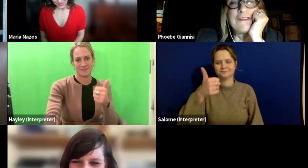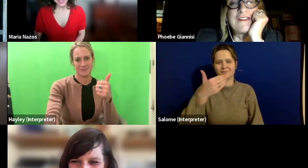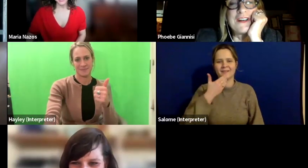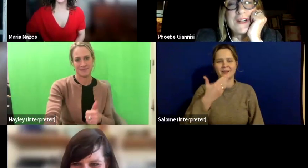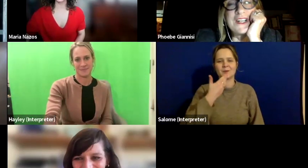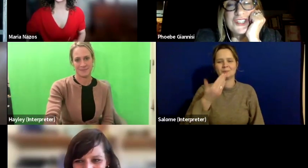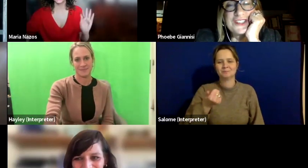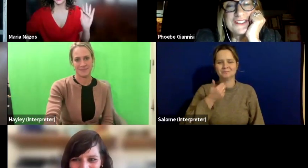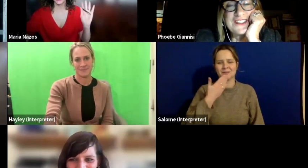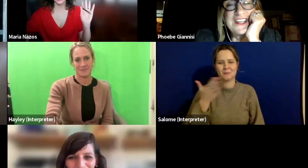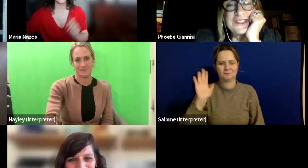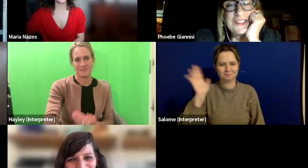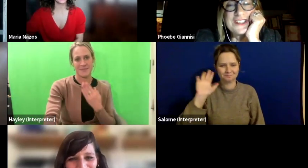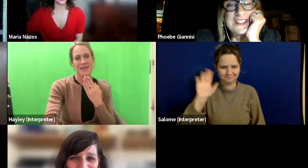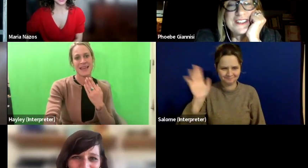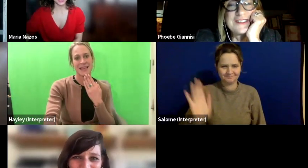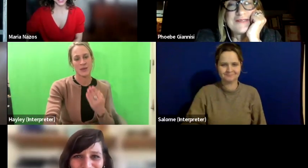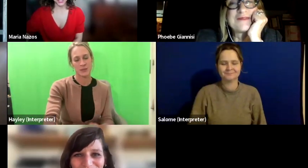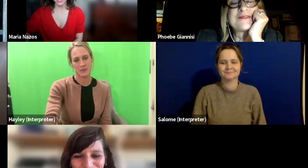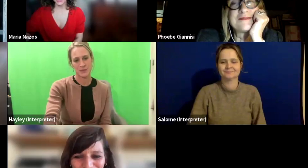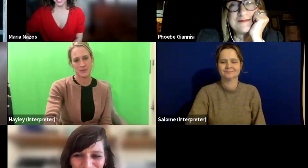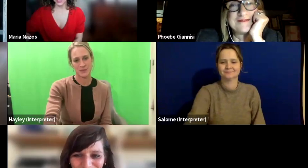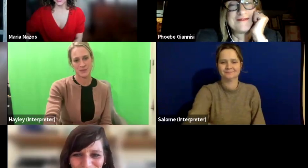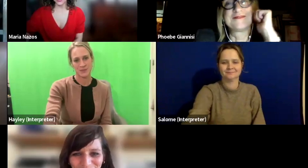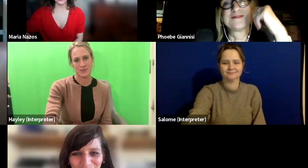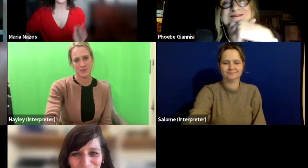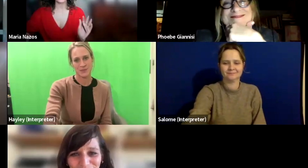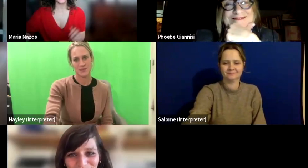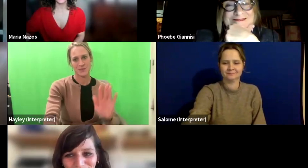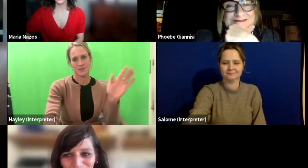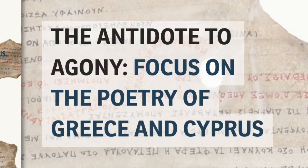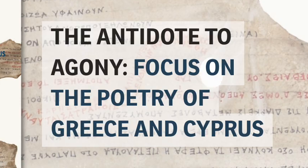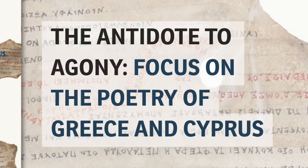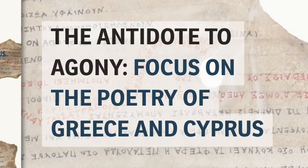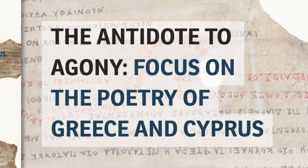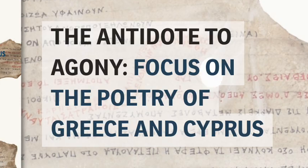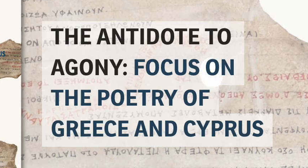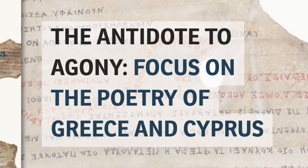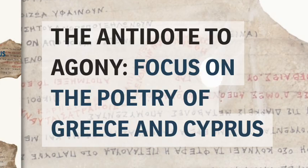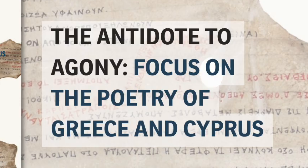Thank Thank you you, very Jessica. much. Thank you. Thank you, Thank you Jessica. so very much. Okay. Bye.